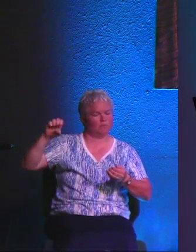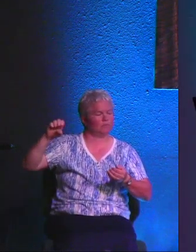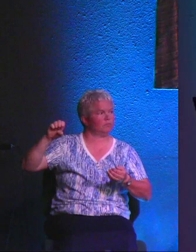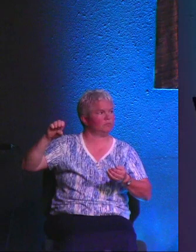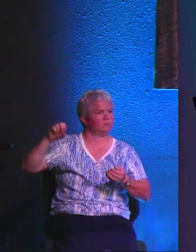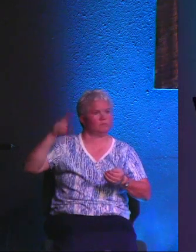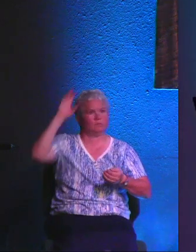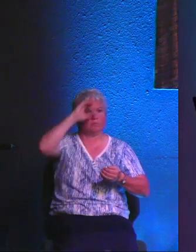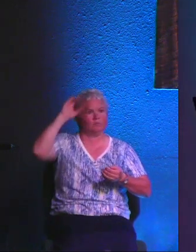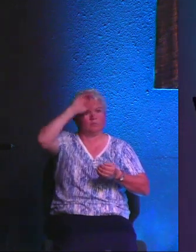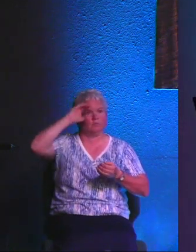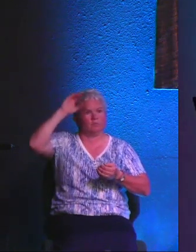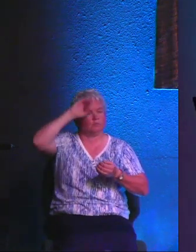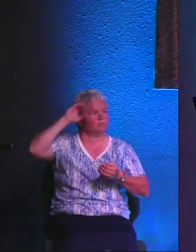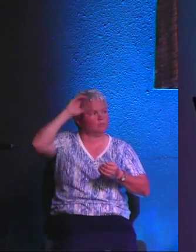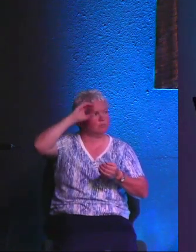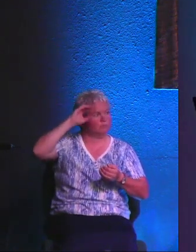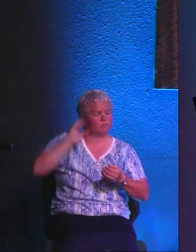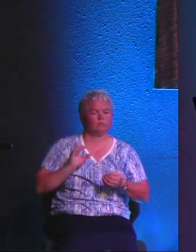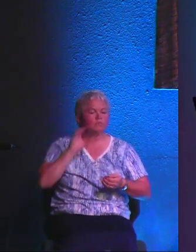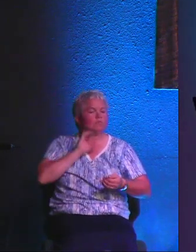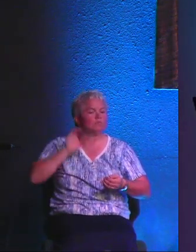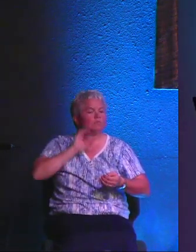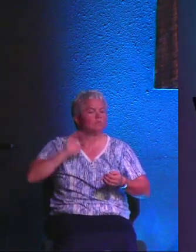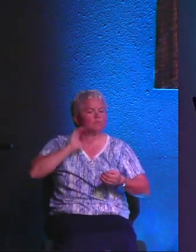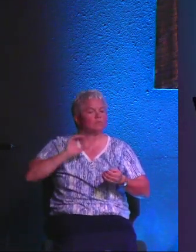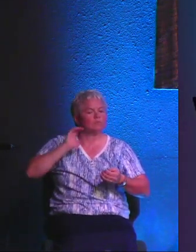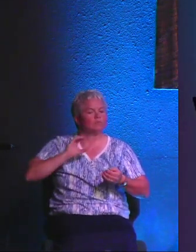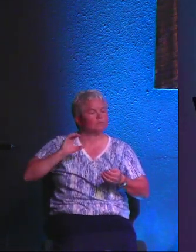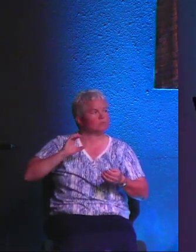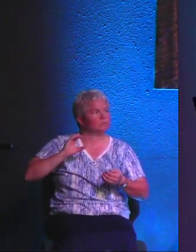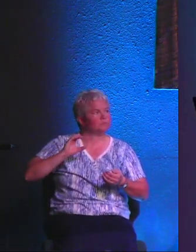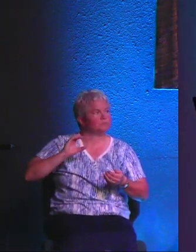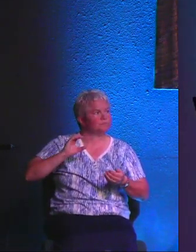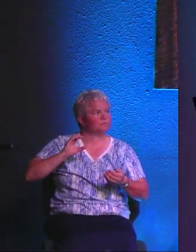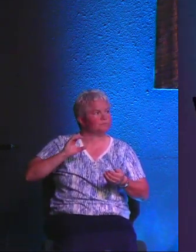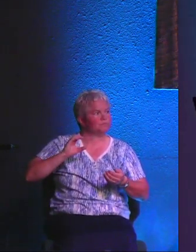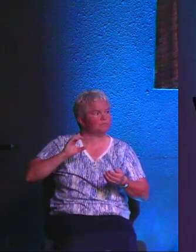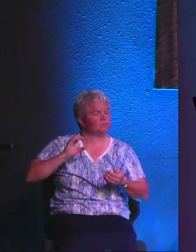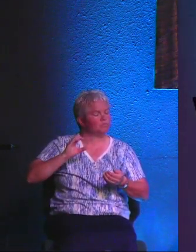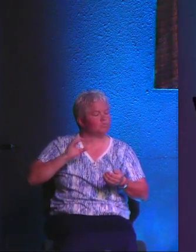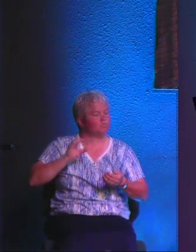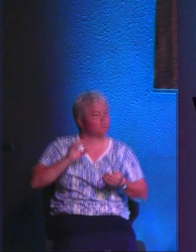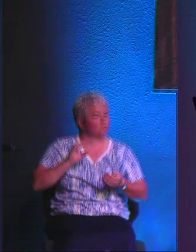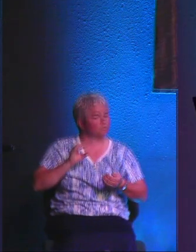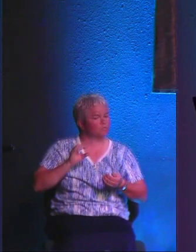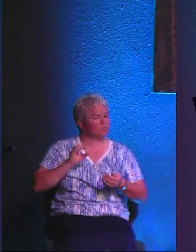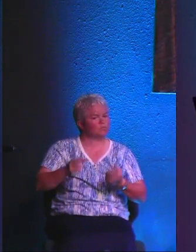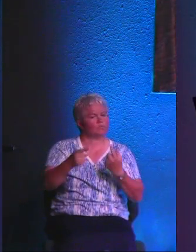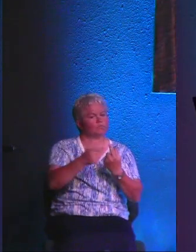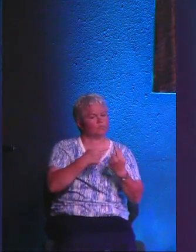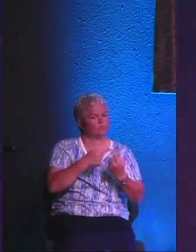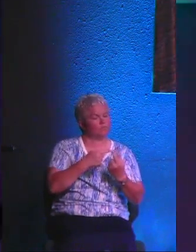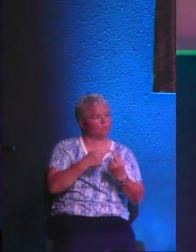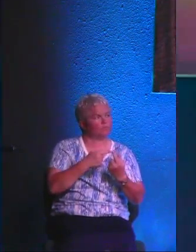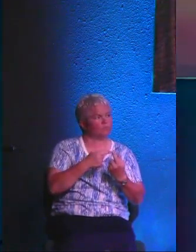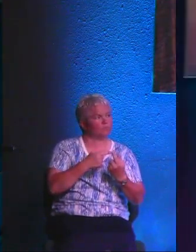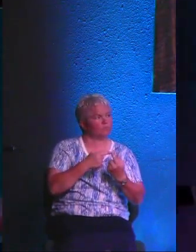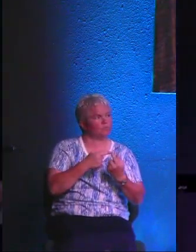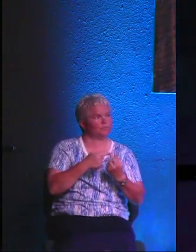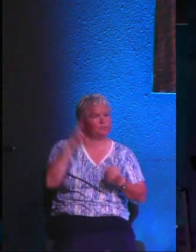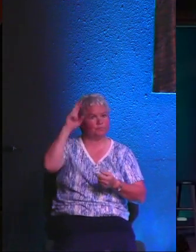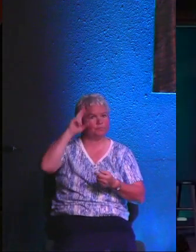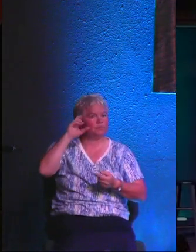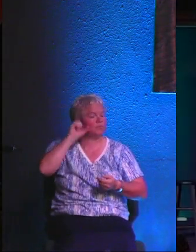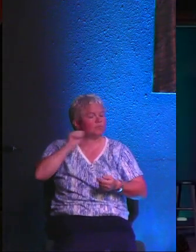that came a cousin, Delory, who is also a graduate and about ready to complete an internship with us. From there, we've had